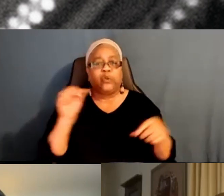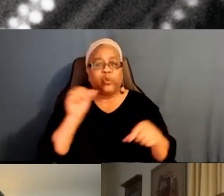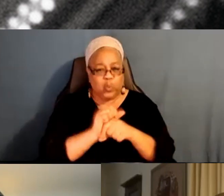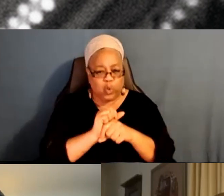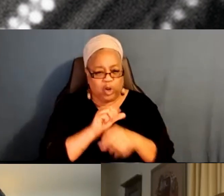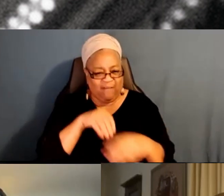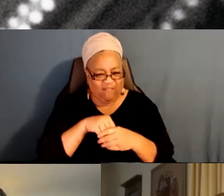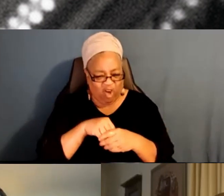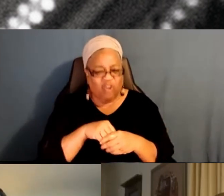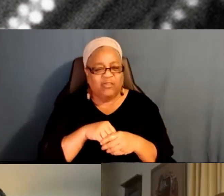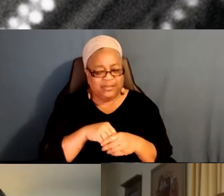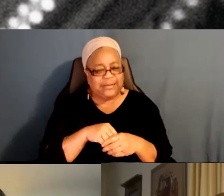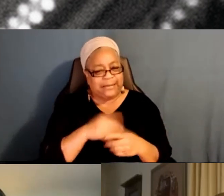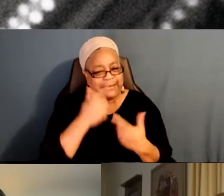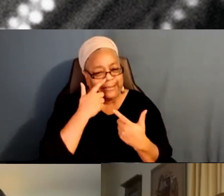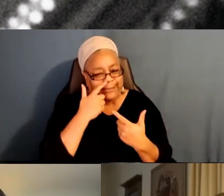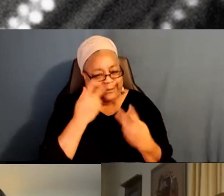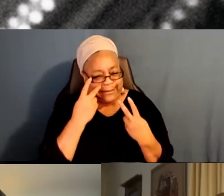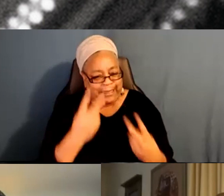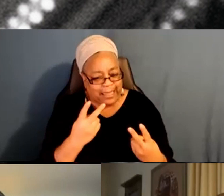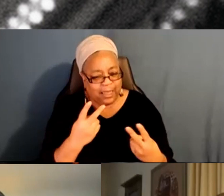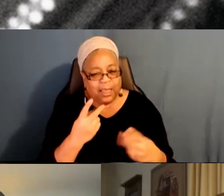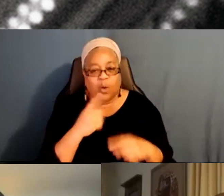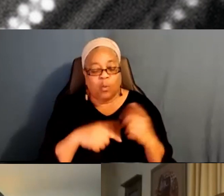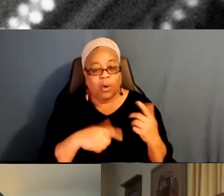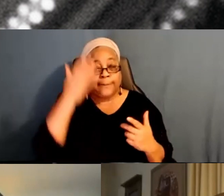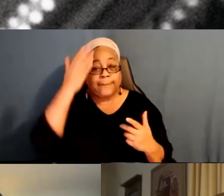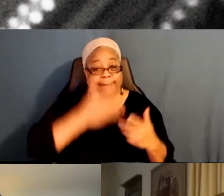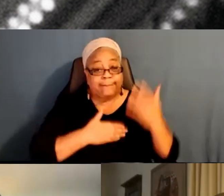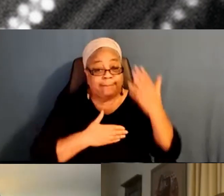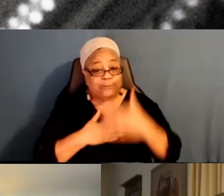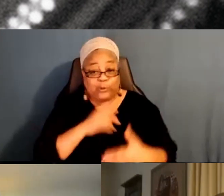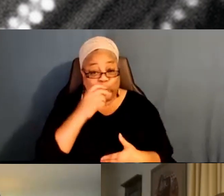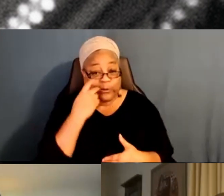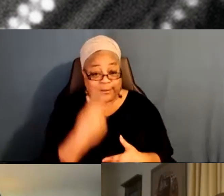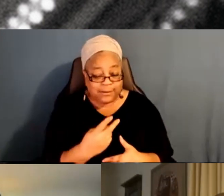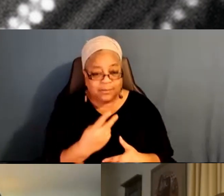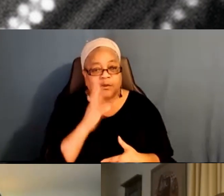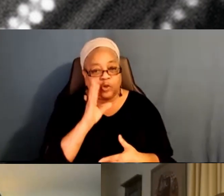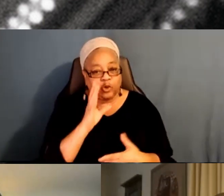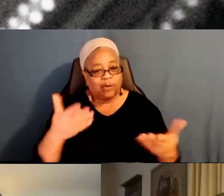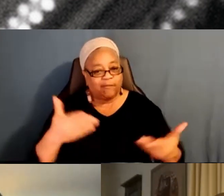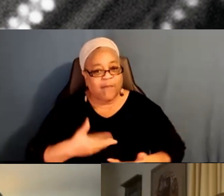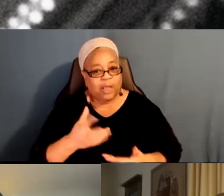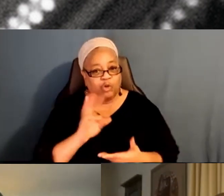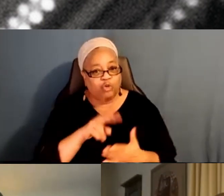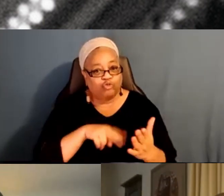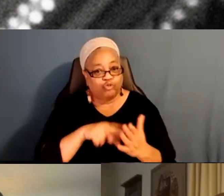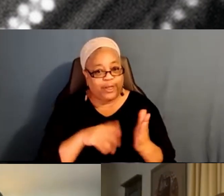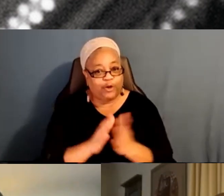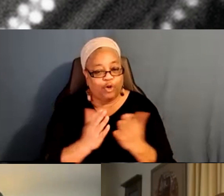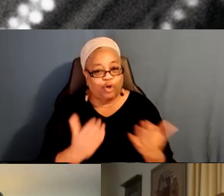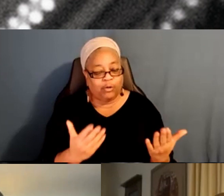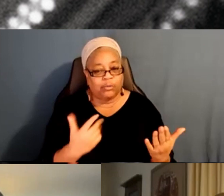in seeing, right? But also what you don't get to see, right? You invite your reader